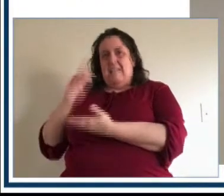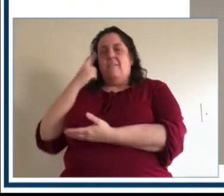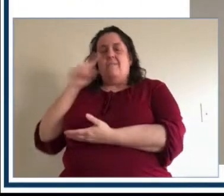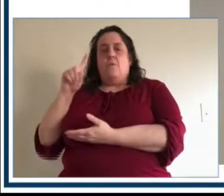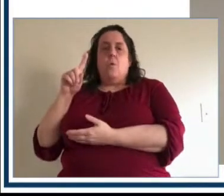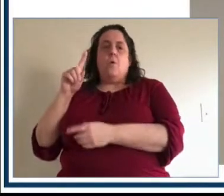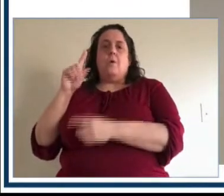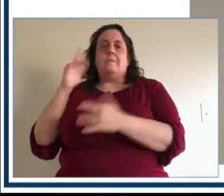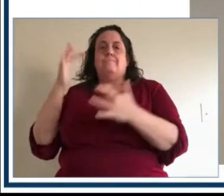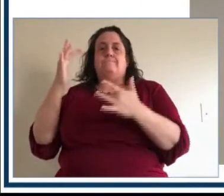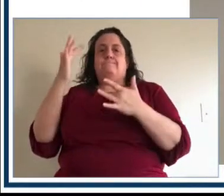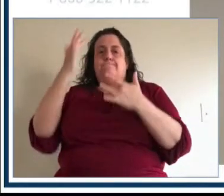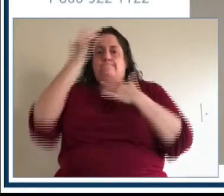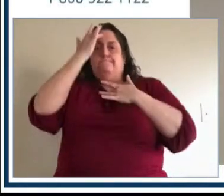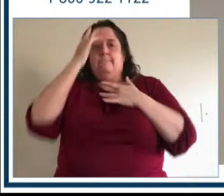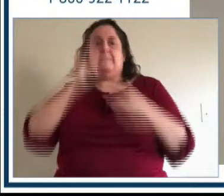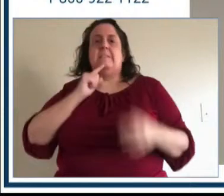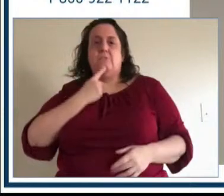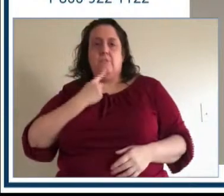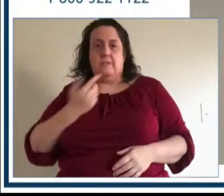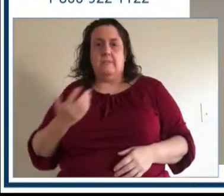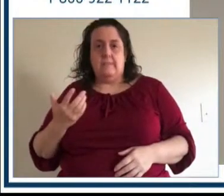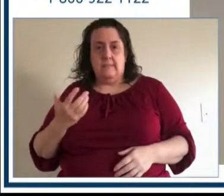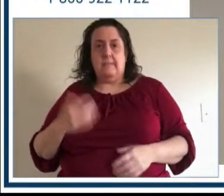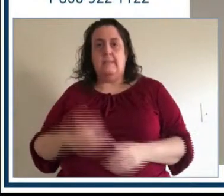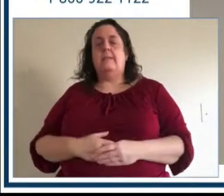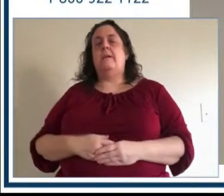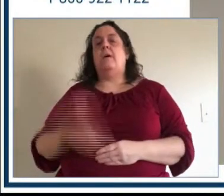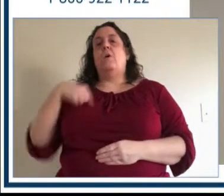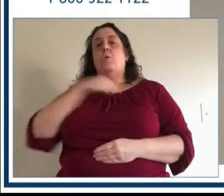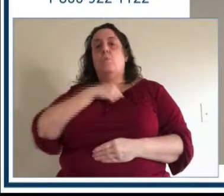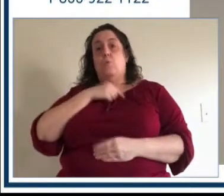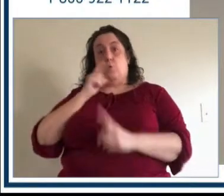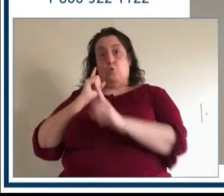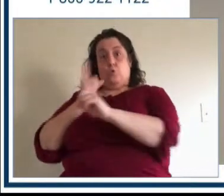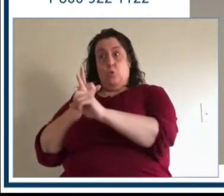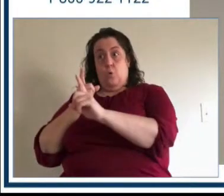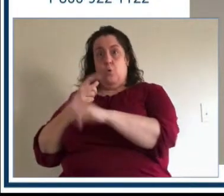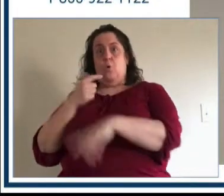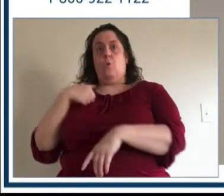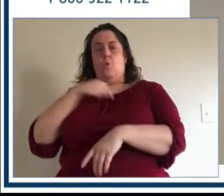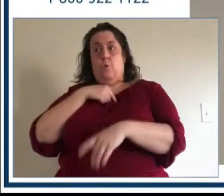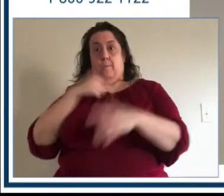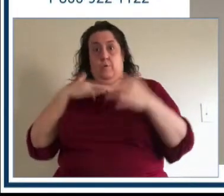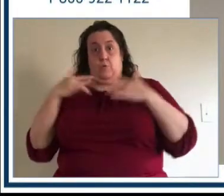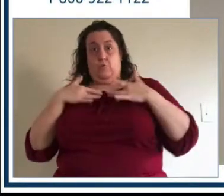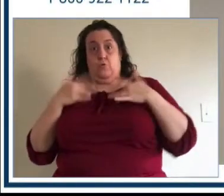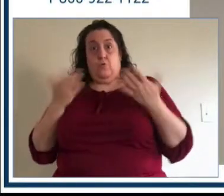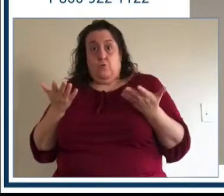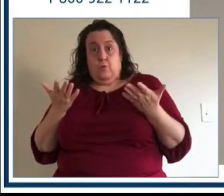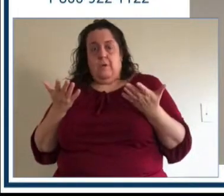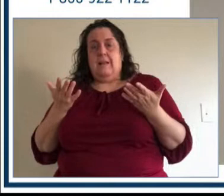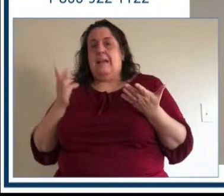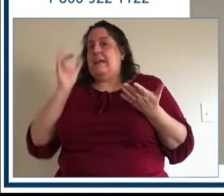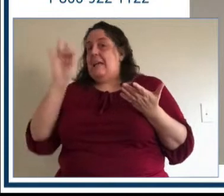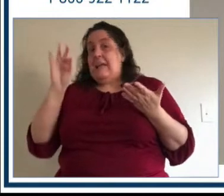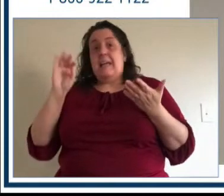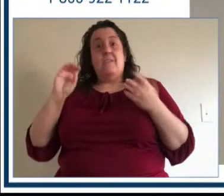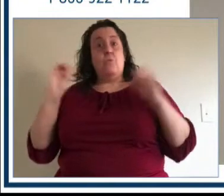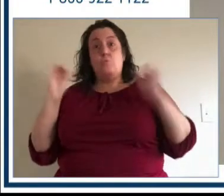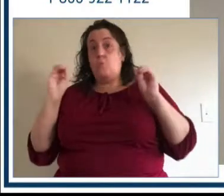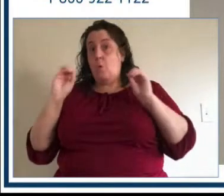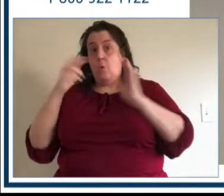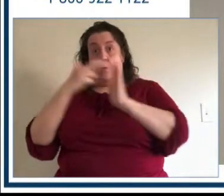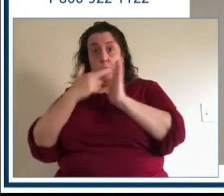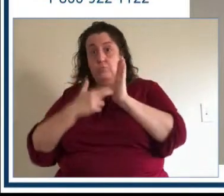So, really, our goal, and what I'm concerned about, is if we don't put some restrictions on now,